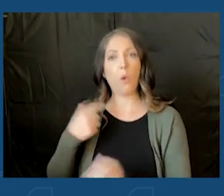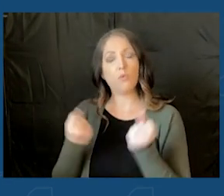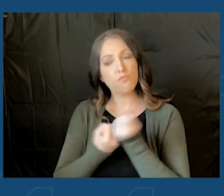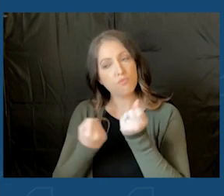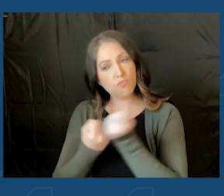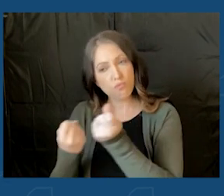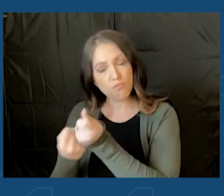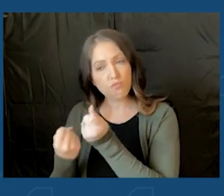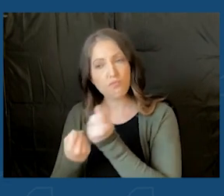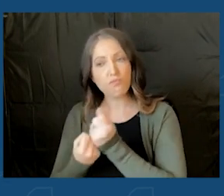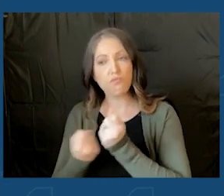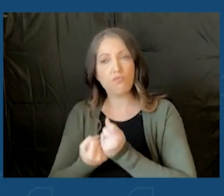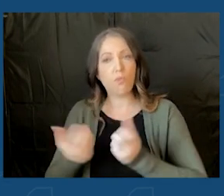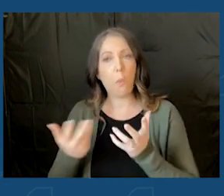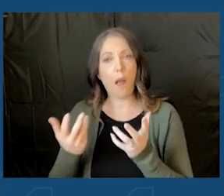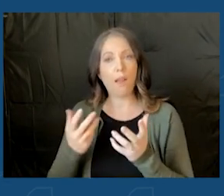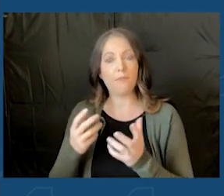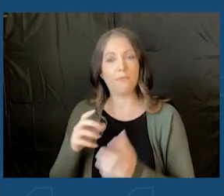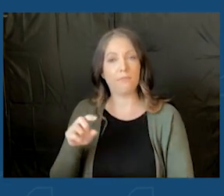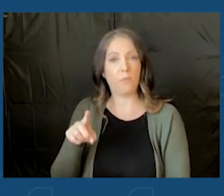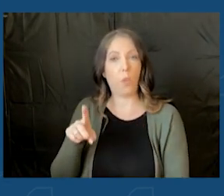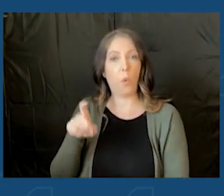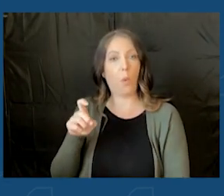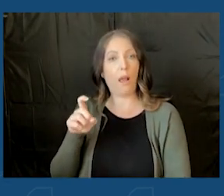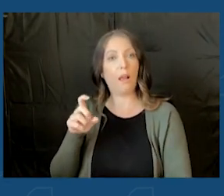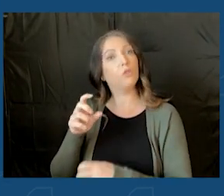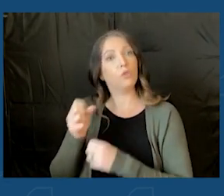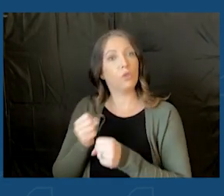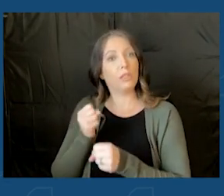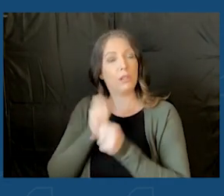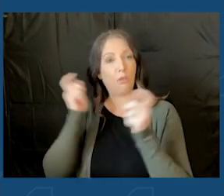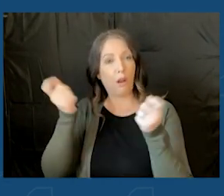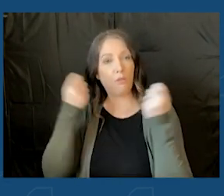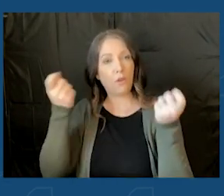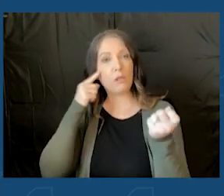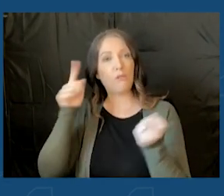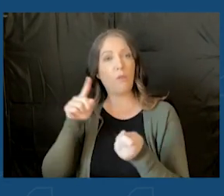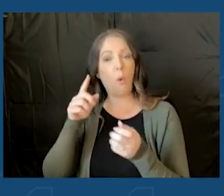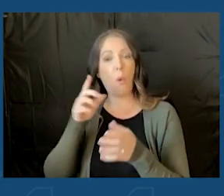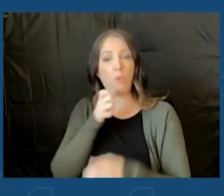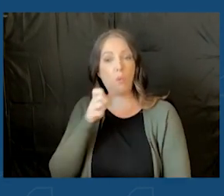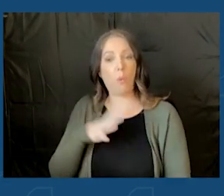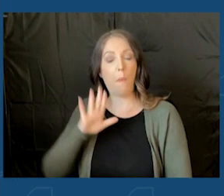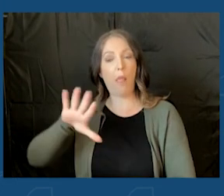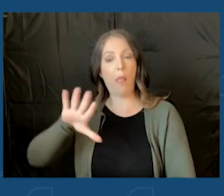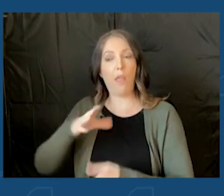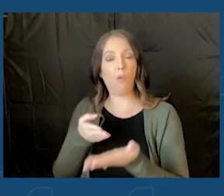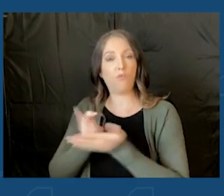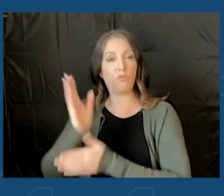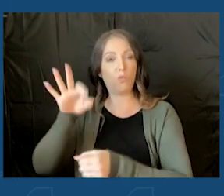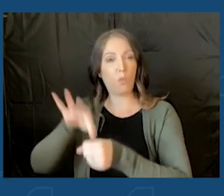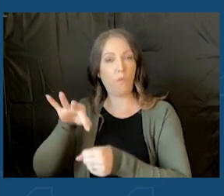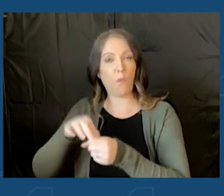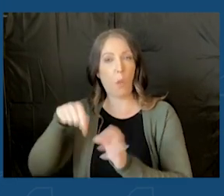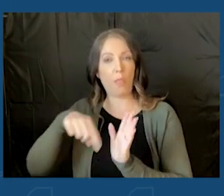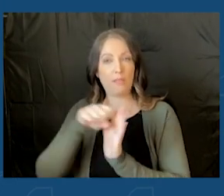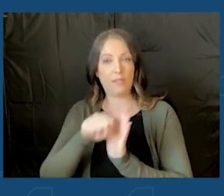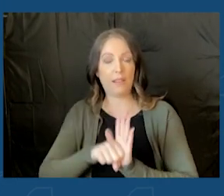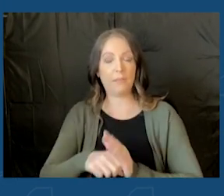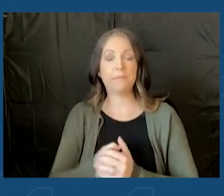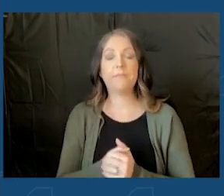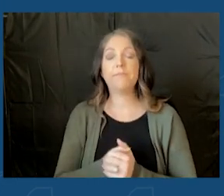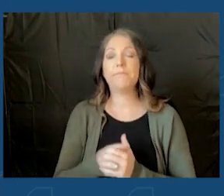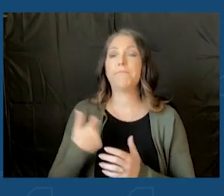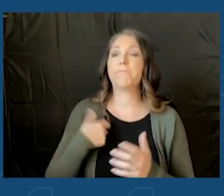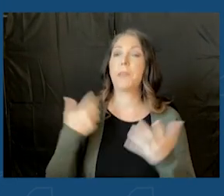the centennial of women's right to vote in this state. And I talked about the courageous women who had put their